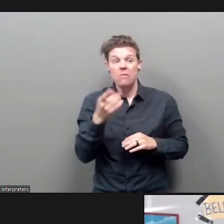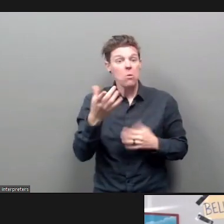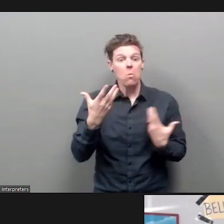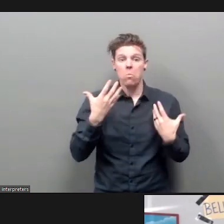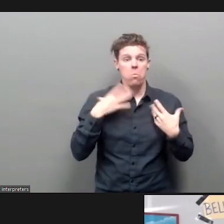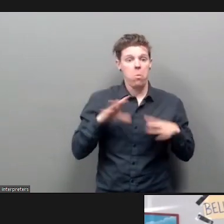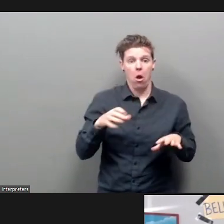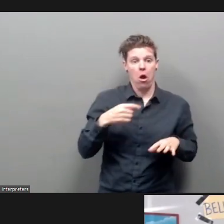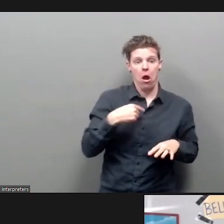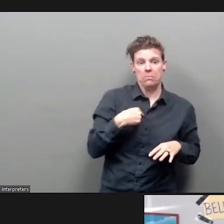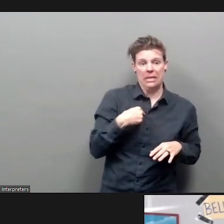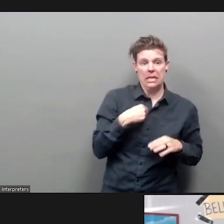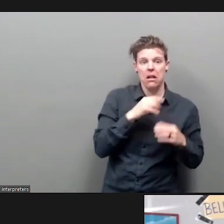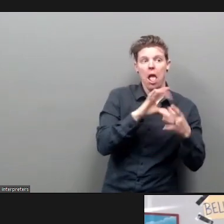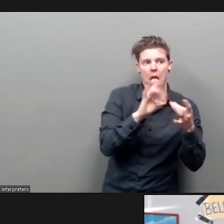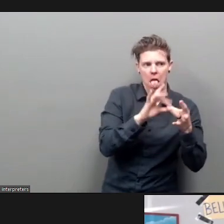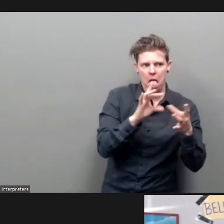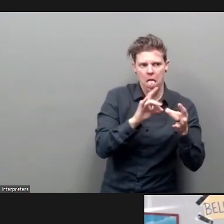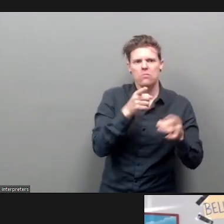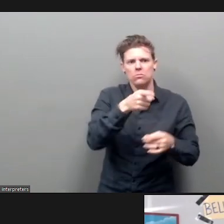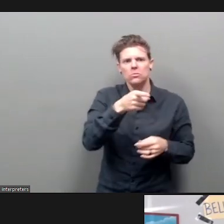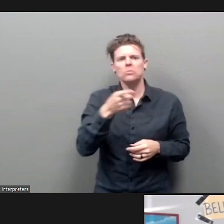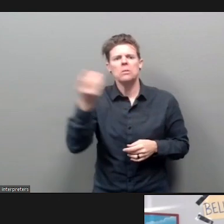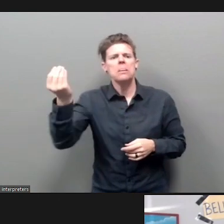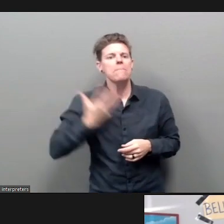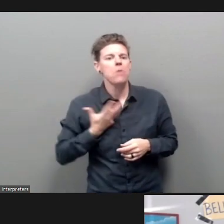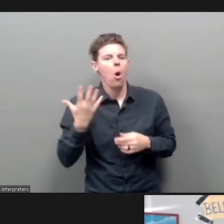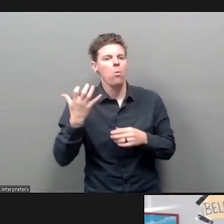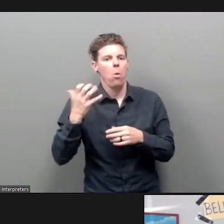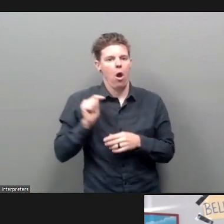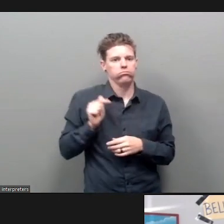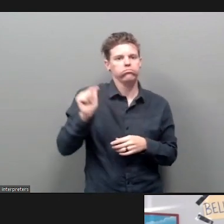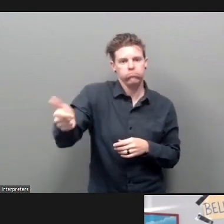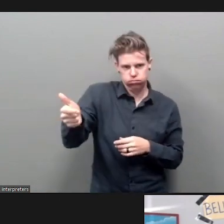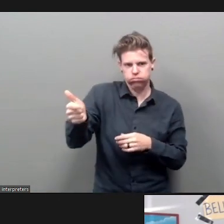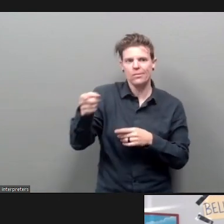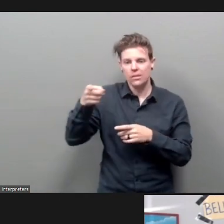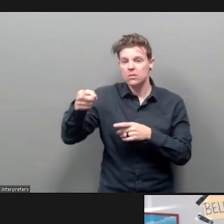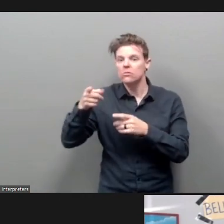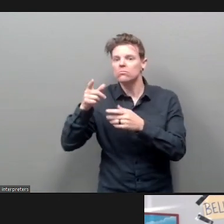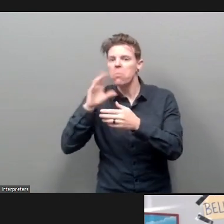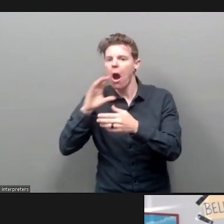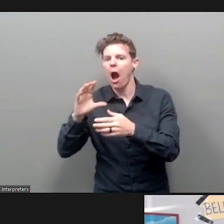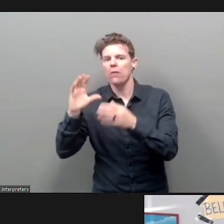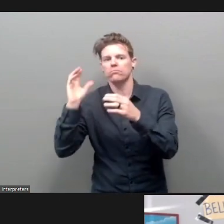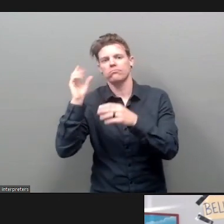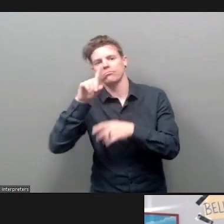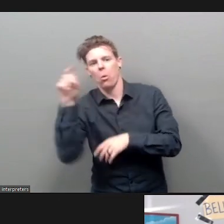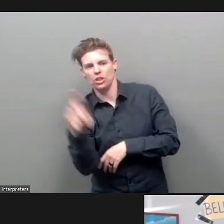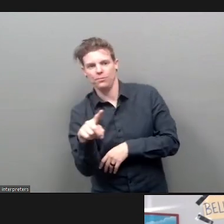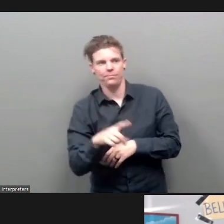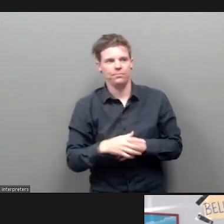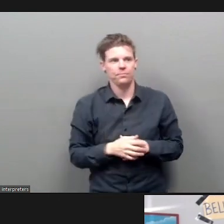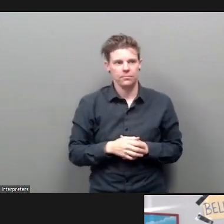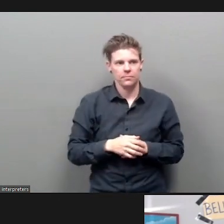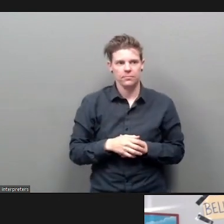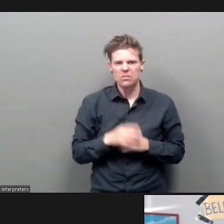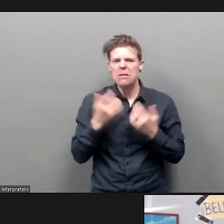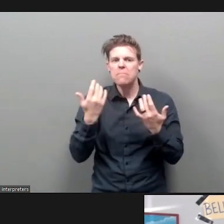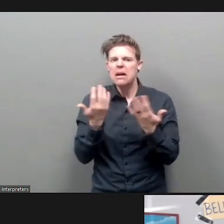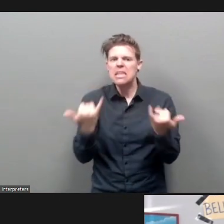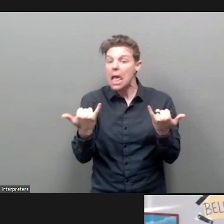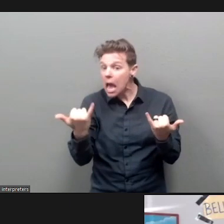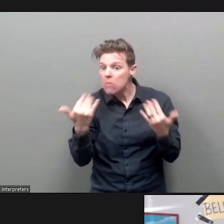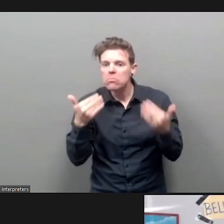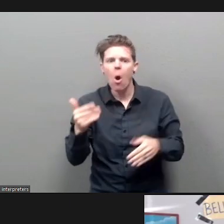you. As usual, we'll go with our raise the hand method. So a number of folks, I believe, have already raised their hands, and